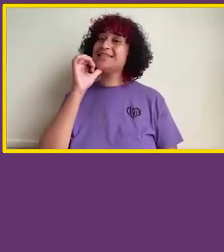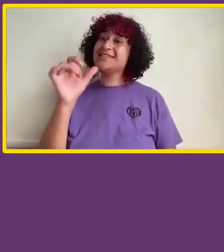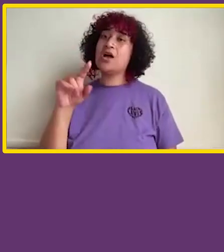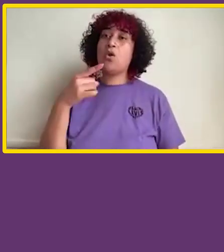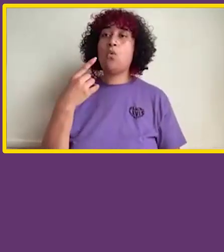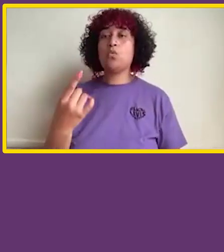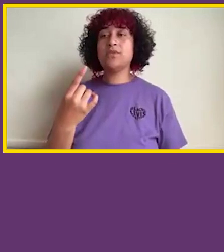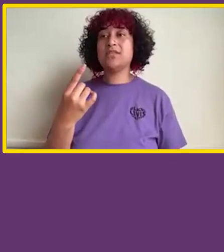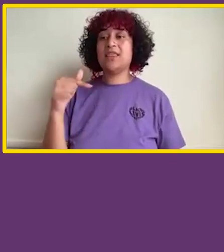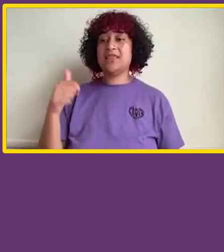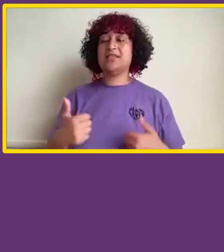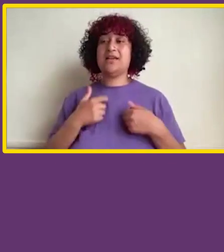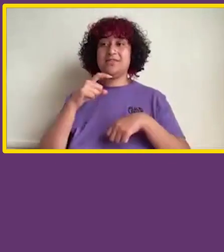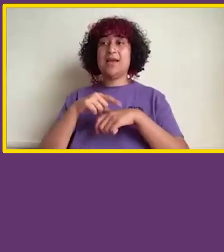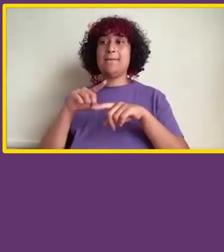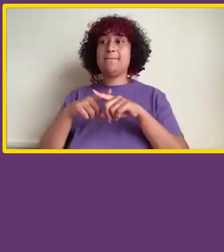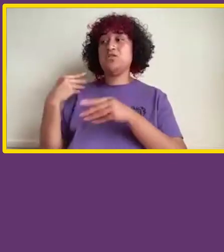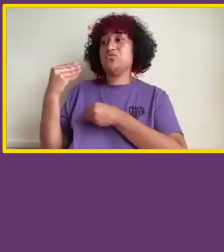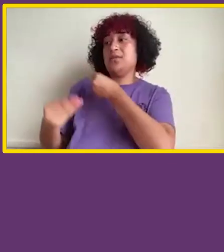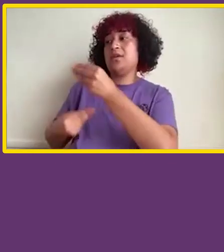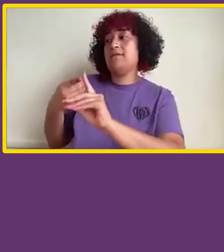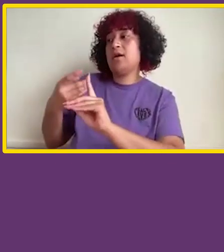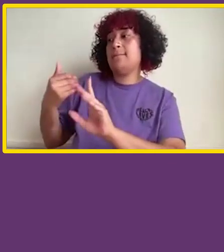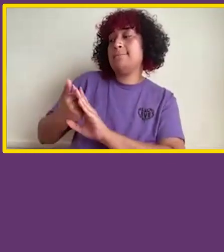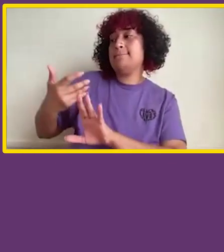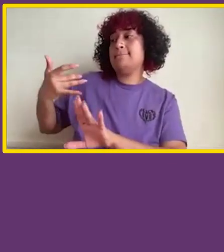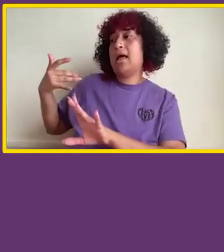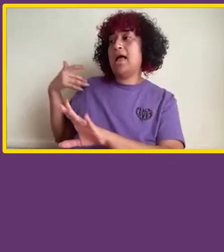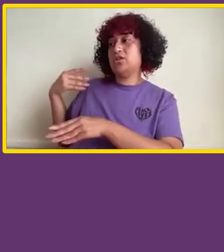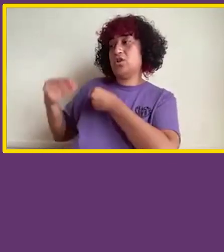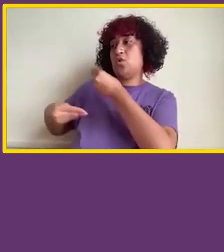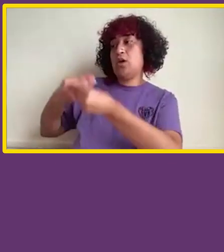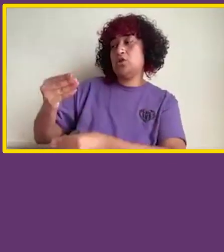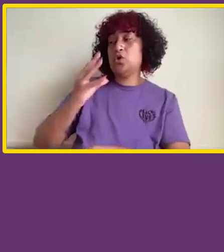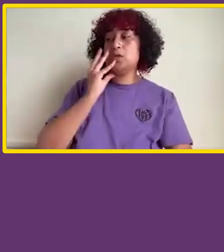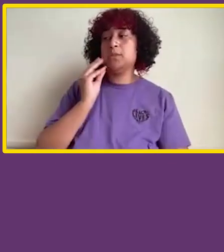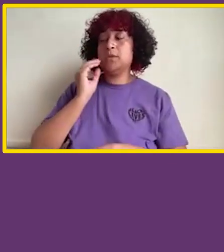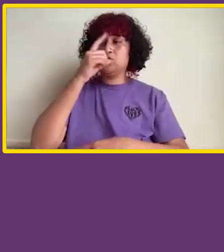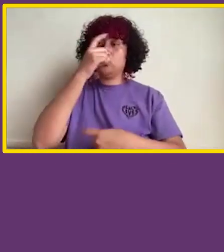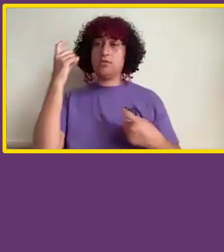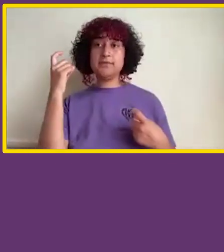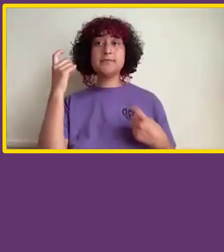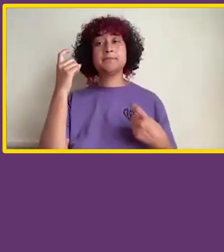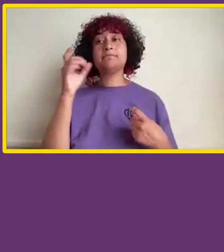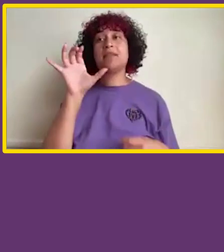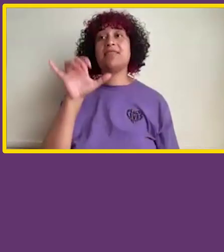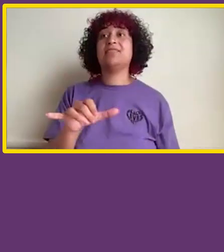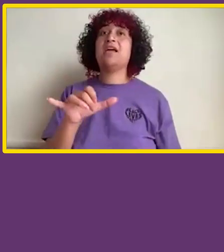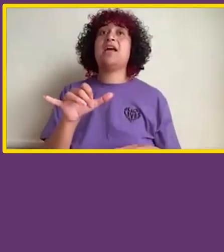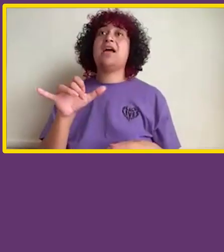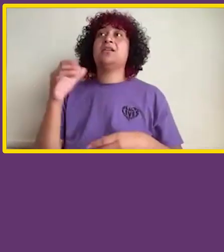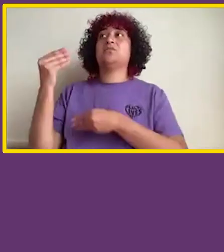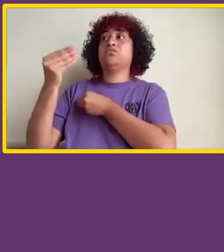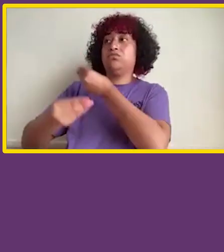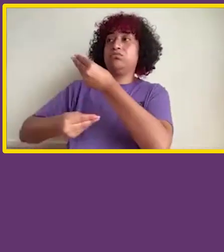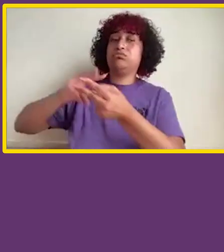lifetime, but it's also transmitted from previous generational experiences of racial trauma. And that gets passed down through genetic